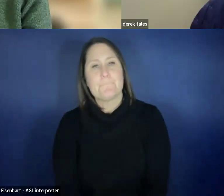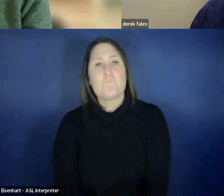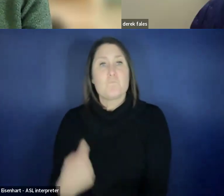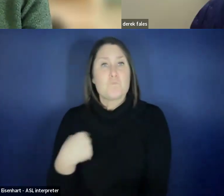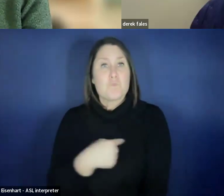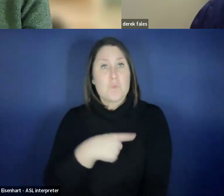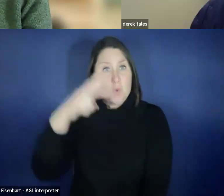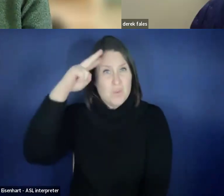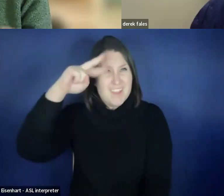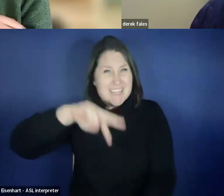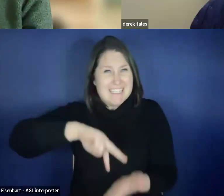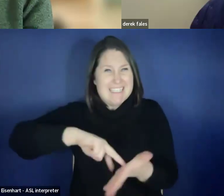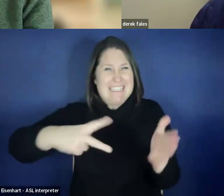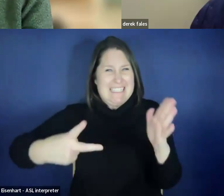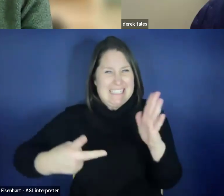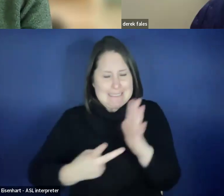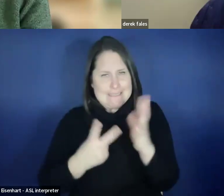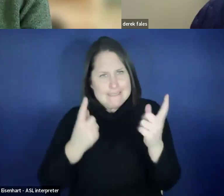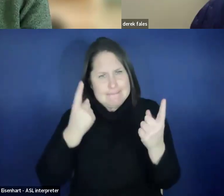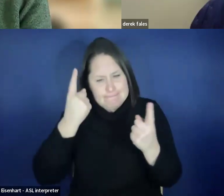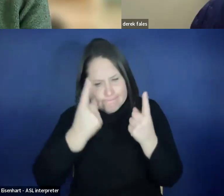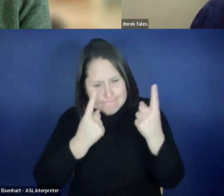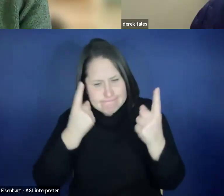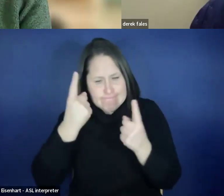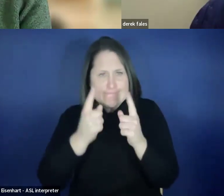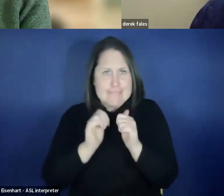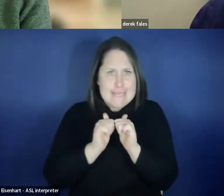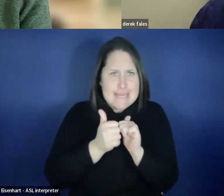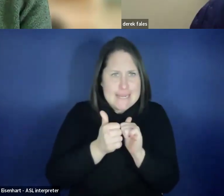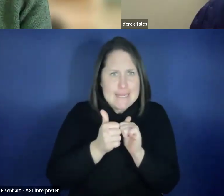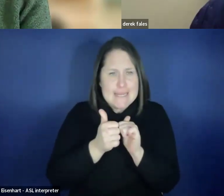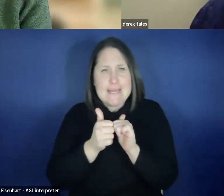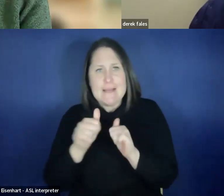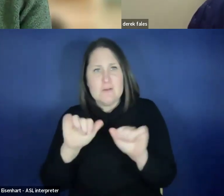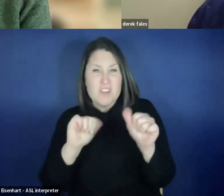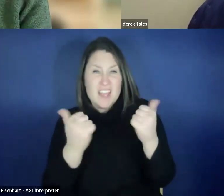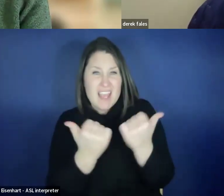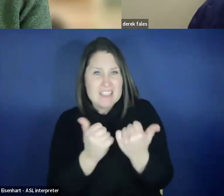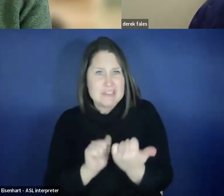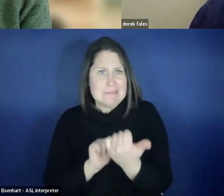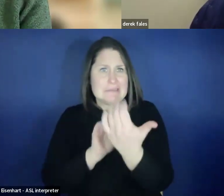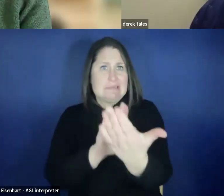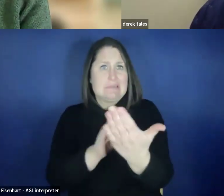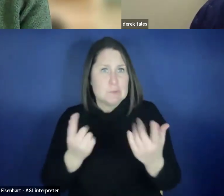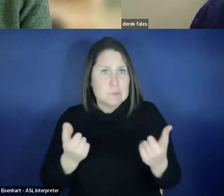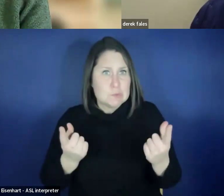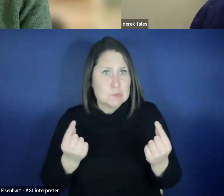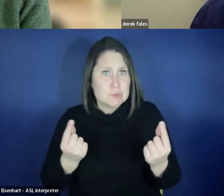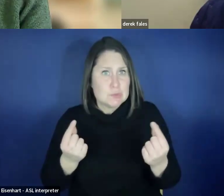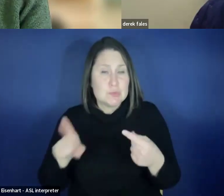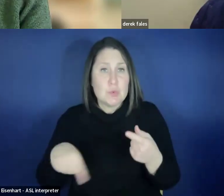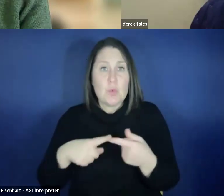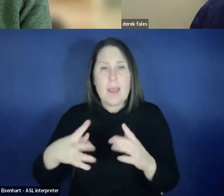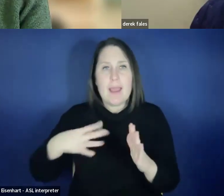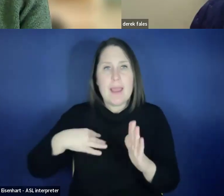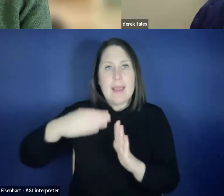thinking through some of those realities that agencies may face as they're seeking to apply to